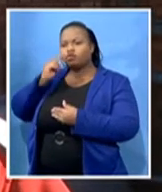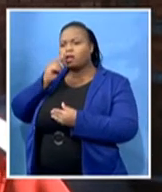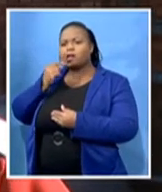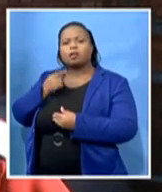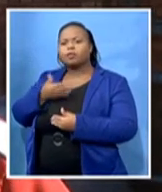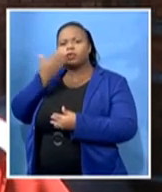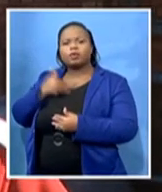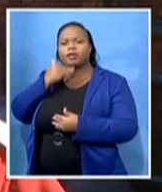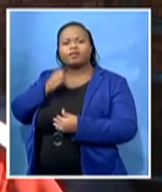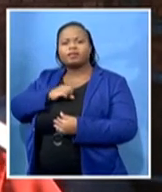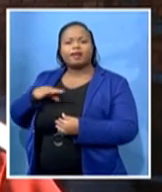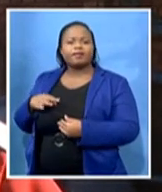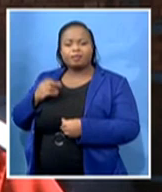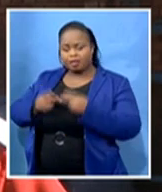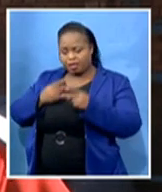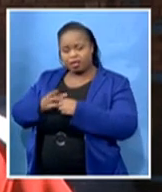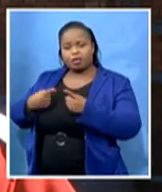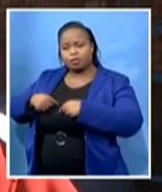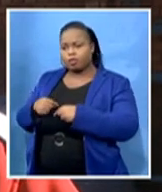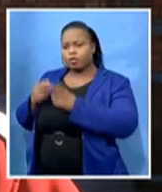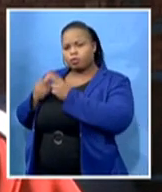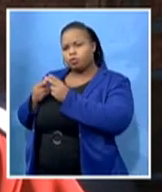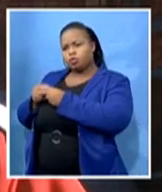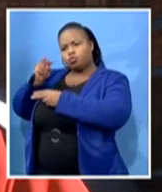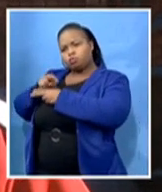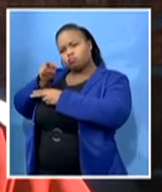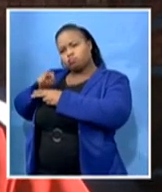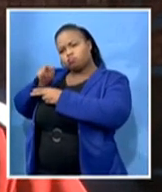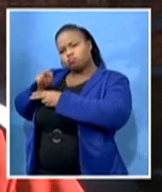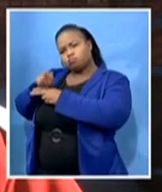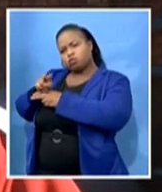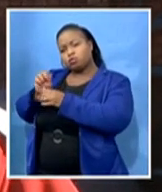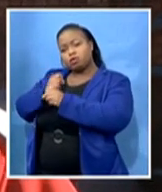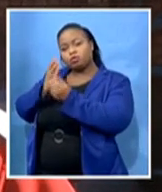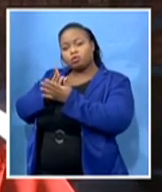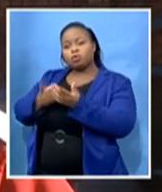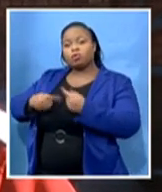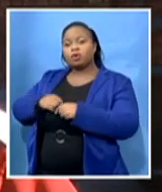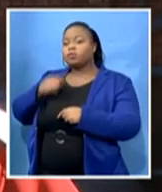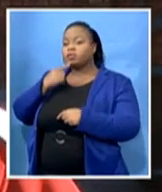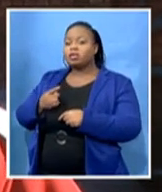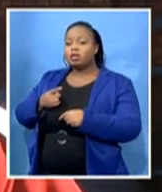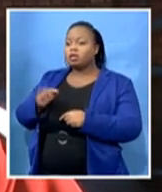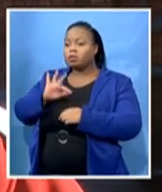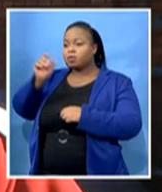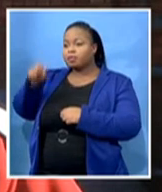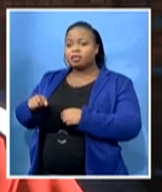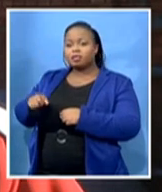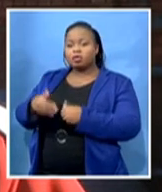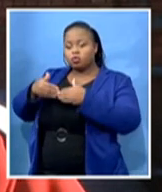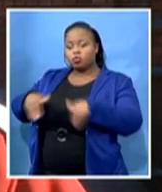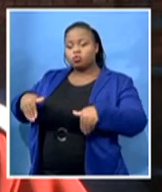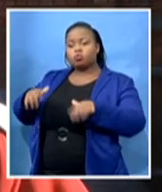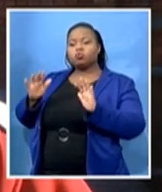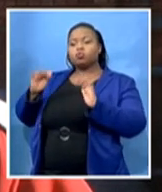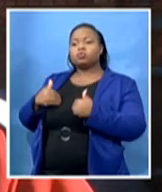be monitoring and ensure that, as we say, absolutely nobody is sidelined or is not taken into consideration in